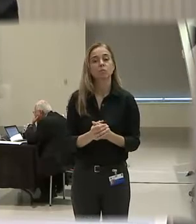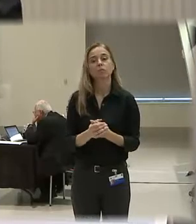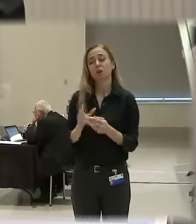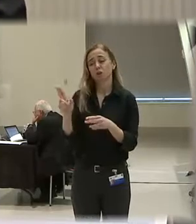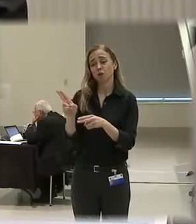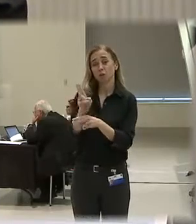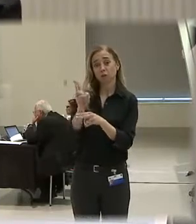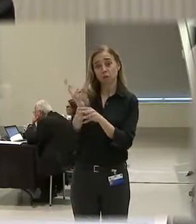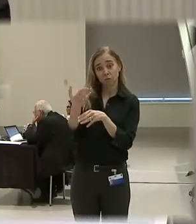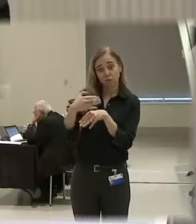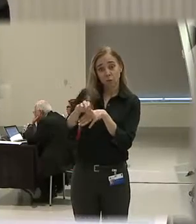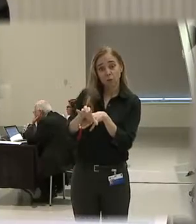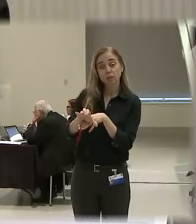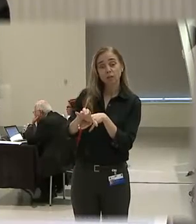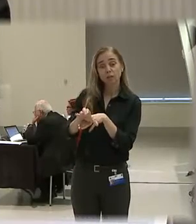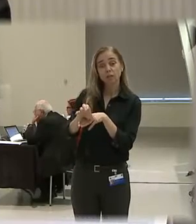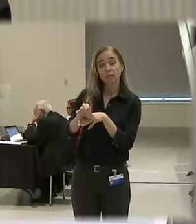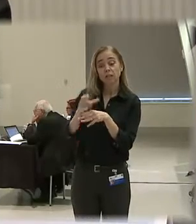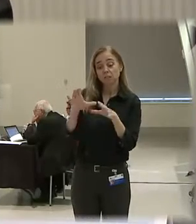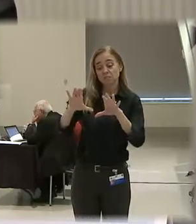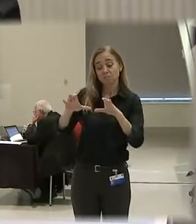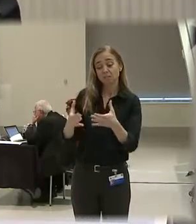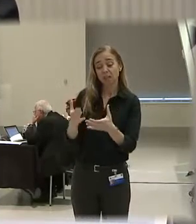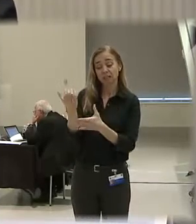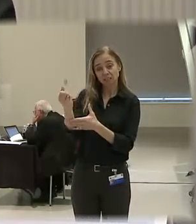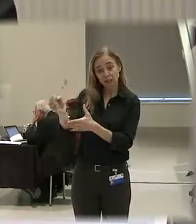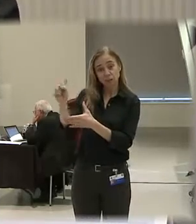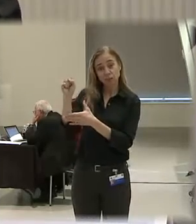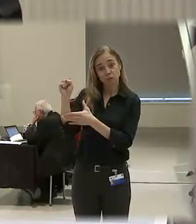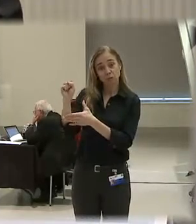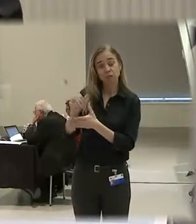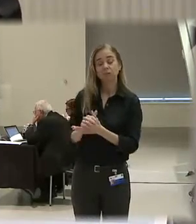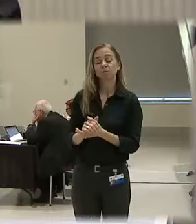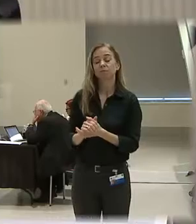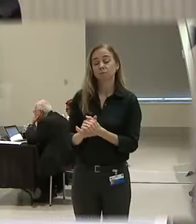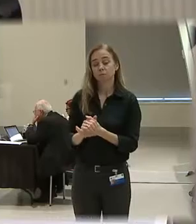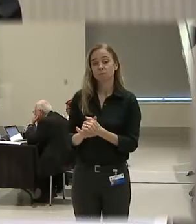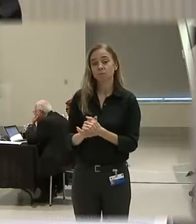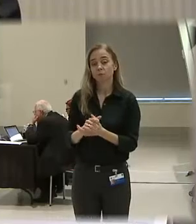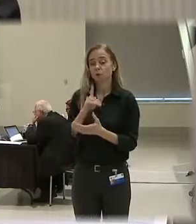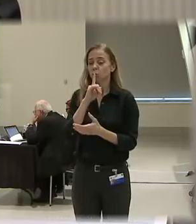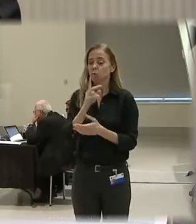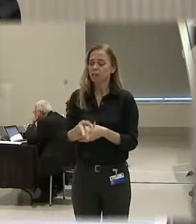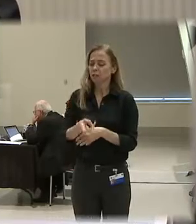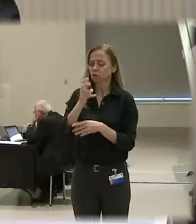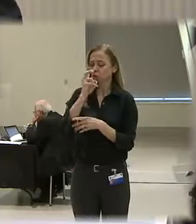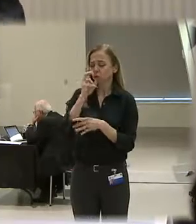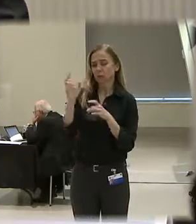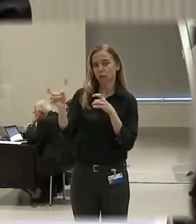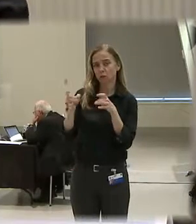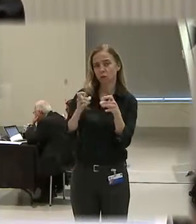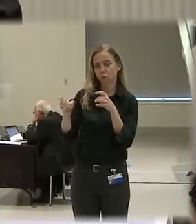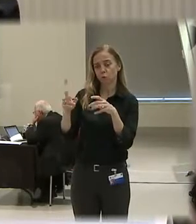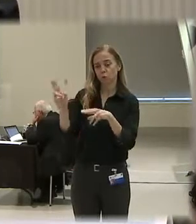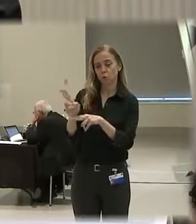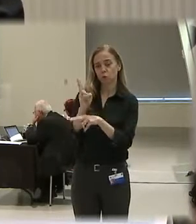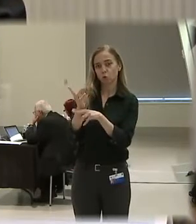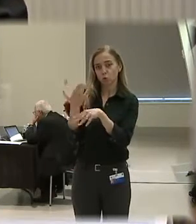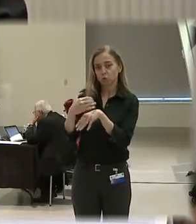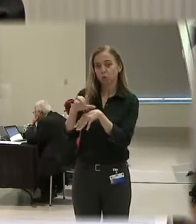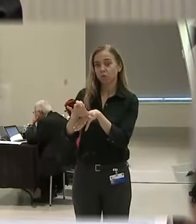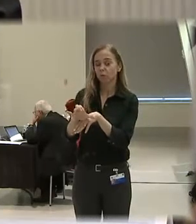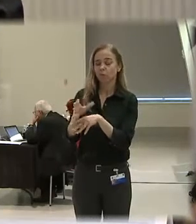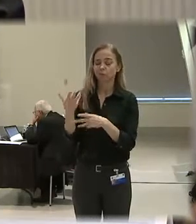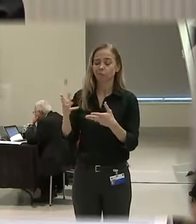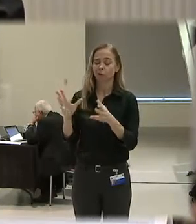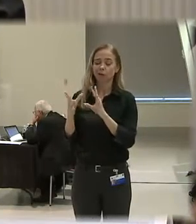force in mass demonstration activities, we have very strict controls on the use of force, as has been mentioned